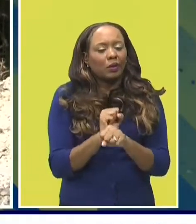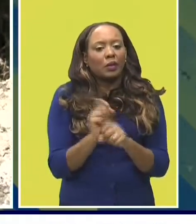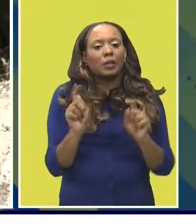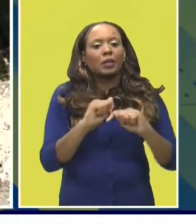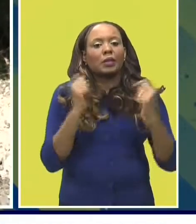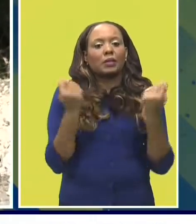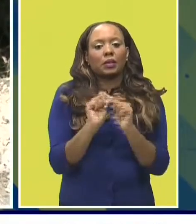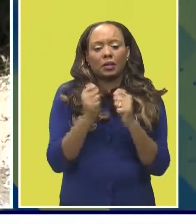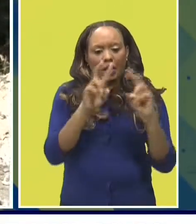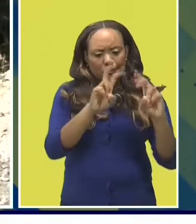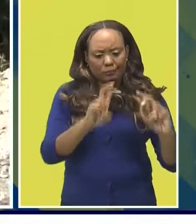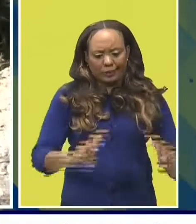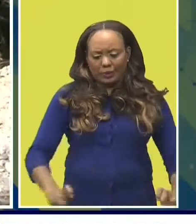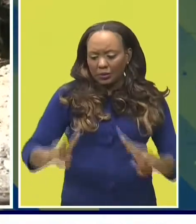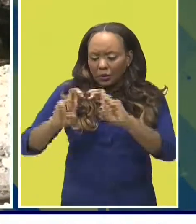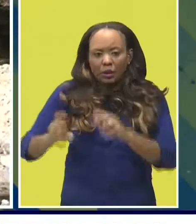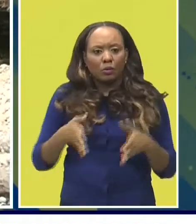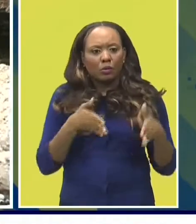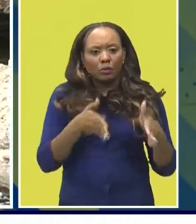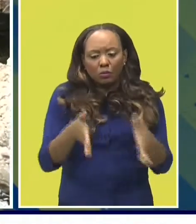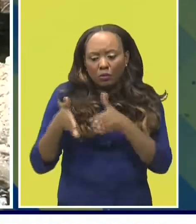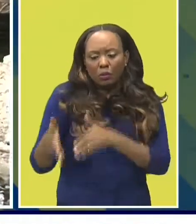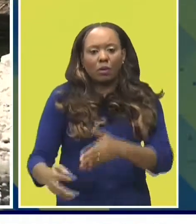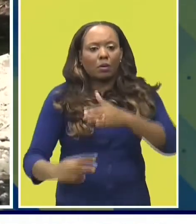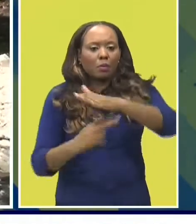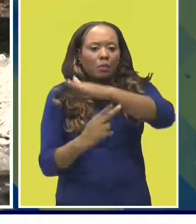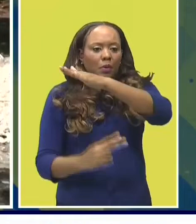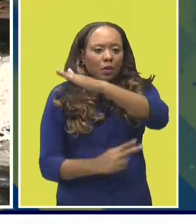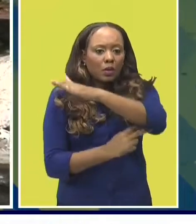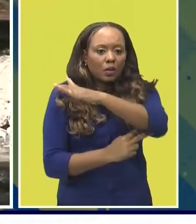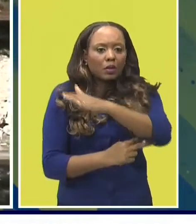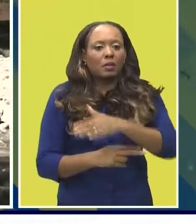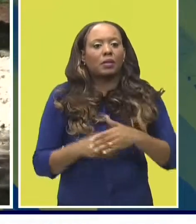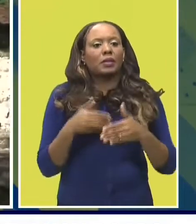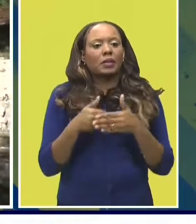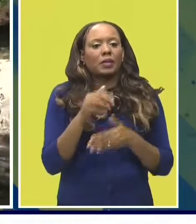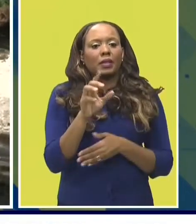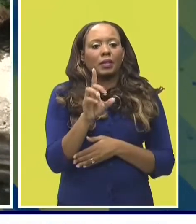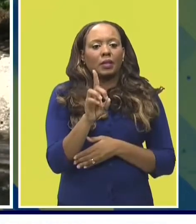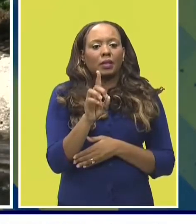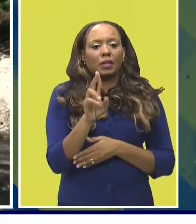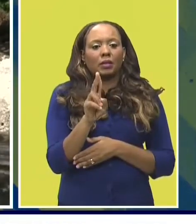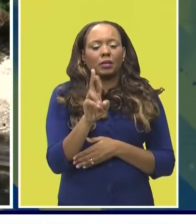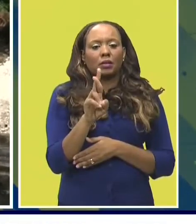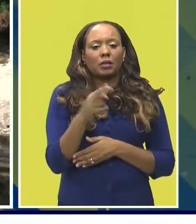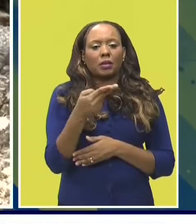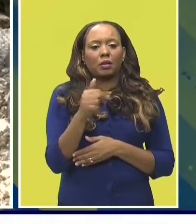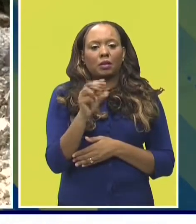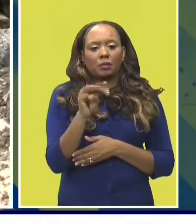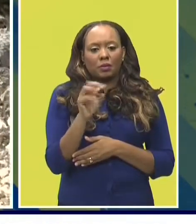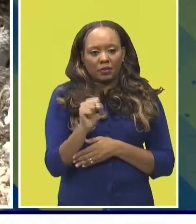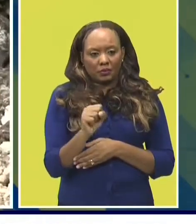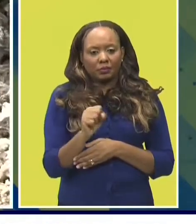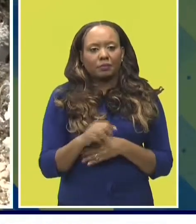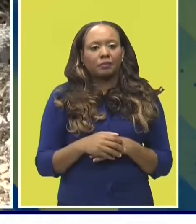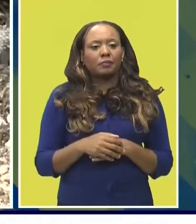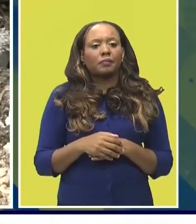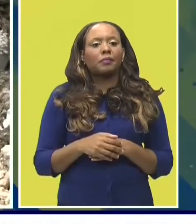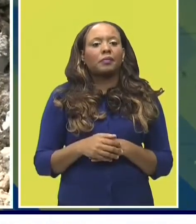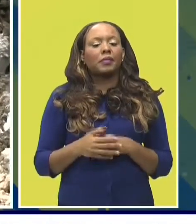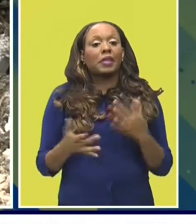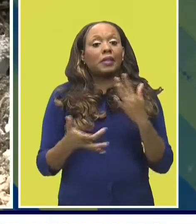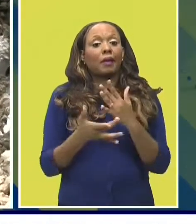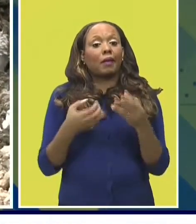have been assessing roads and bridges. Over at Derms Road, the Deputy Chief Technical Officer in the Ministry of Transport, Works